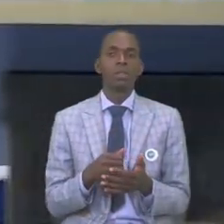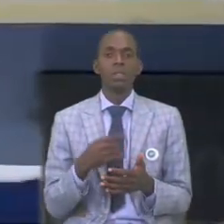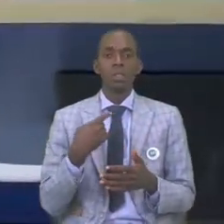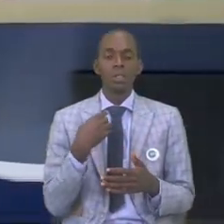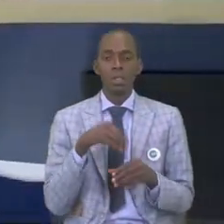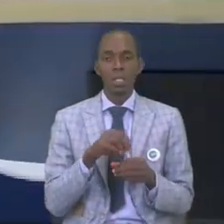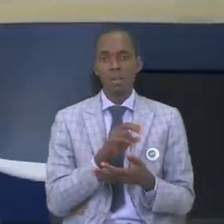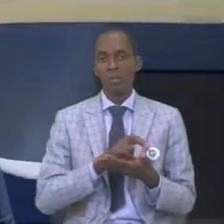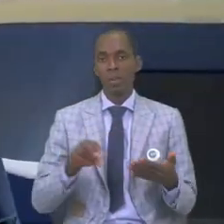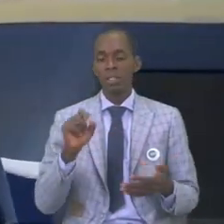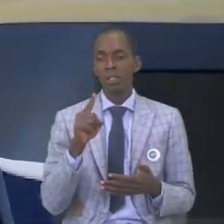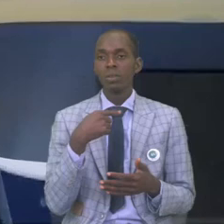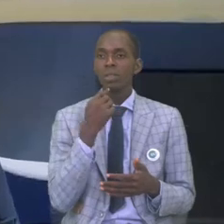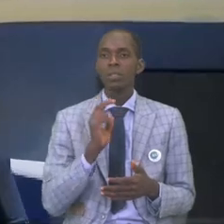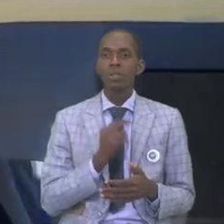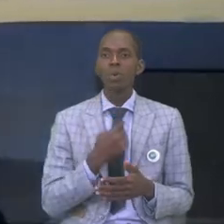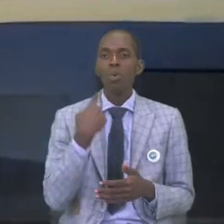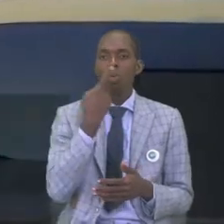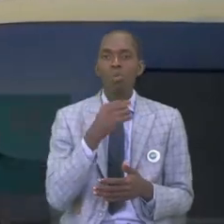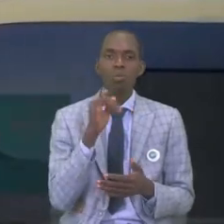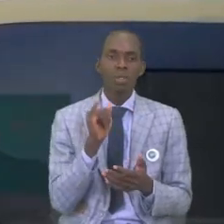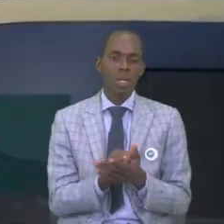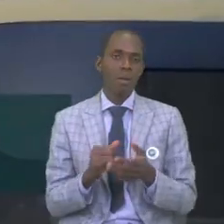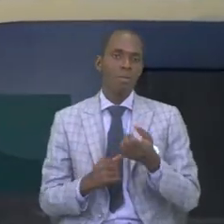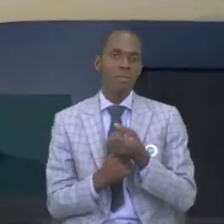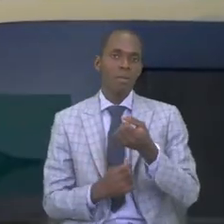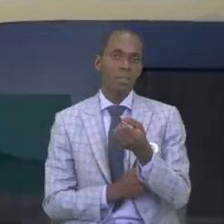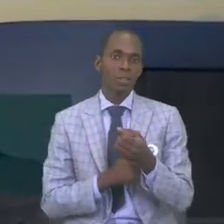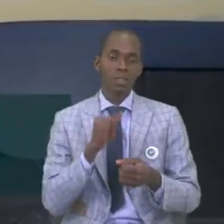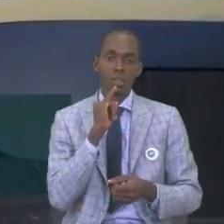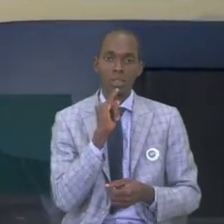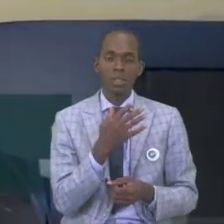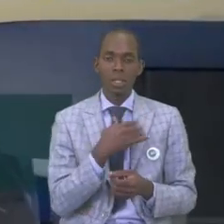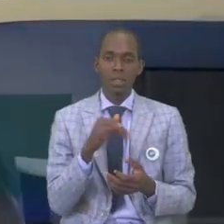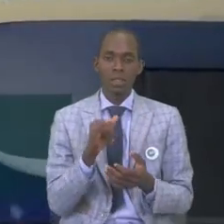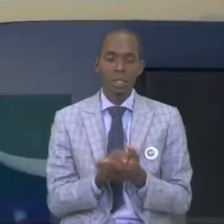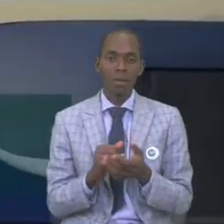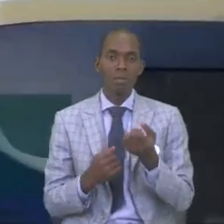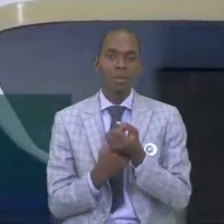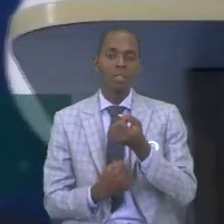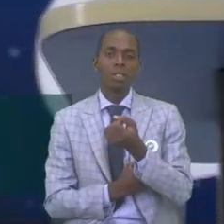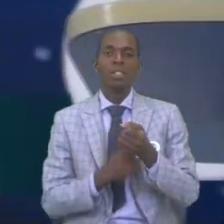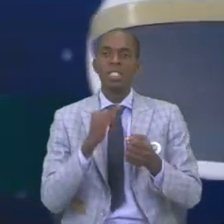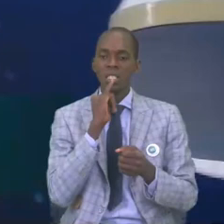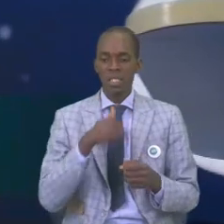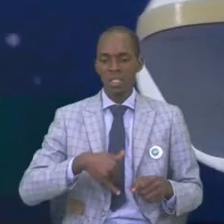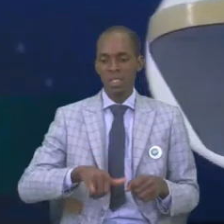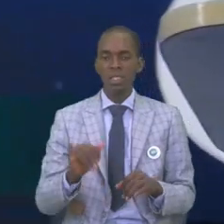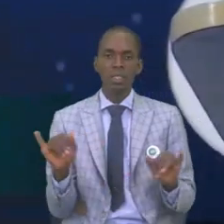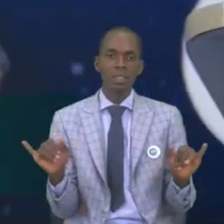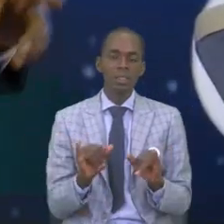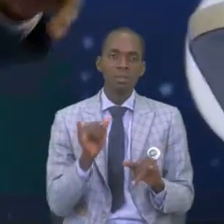that foundation is, who that foundation is, and that foundation is still the same yesterday, today,